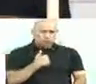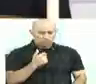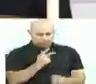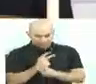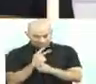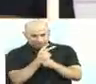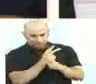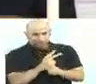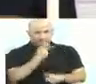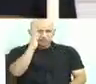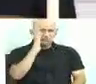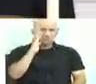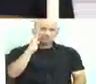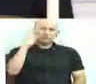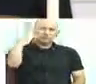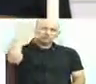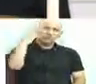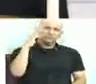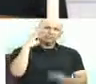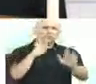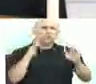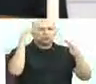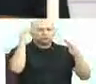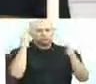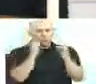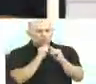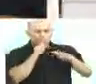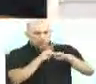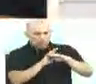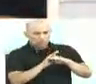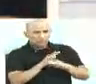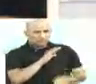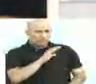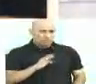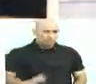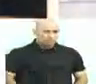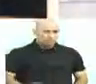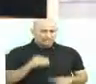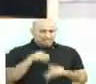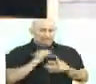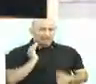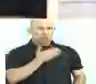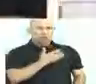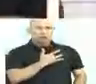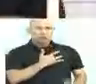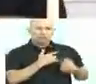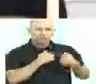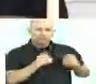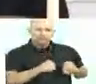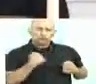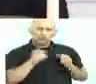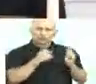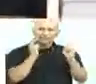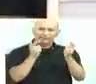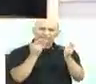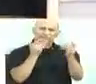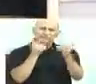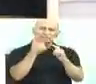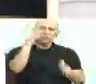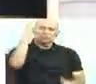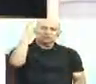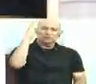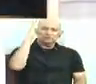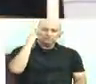God's gracious mercy and hope. With the promises of Christ in our hearts, we give thanks to